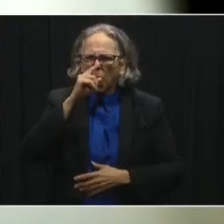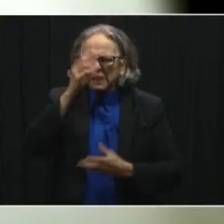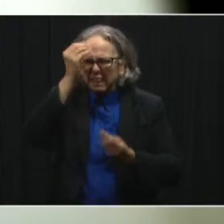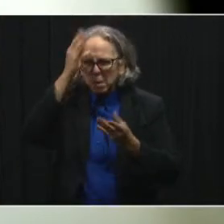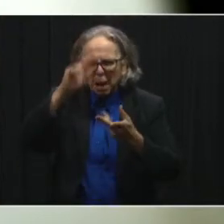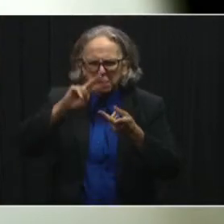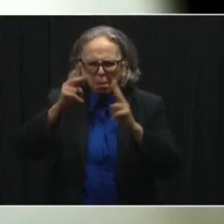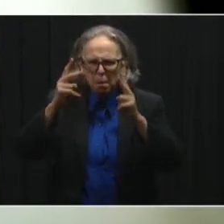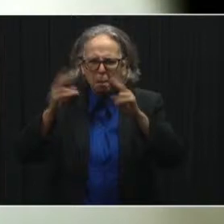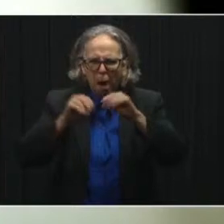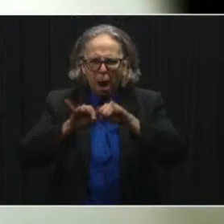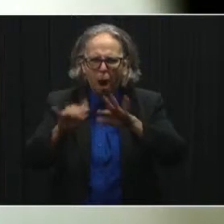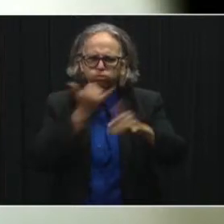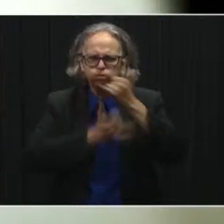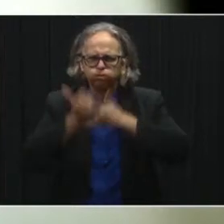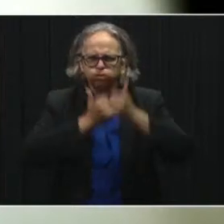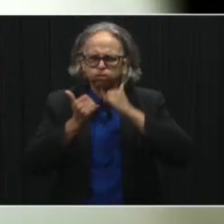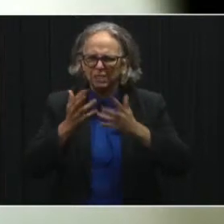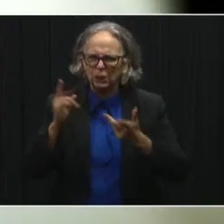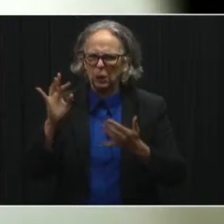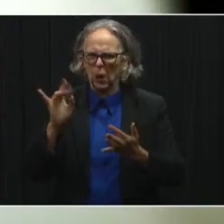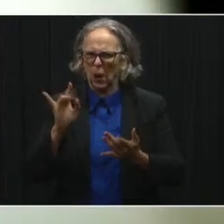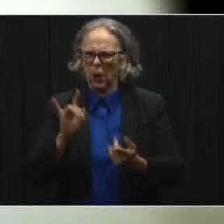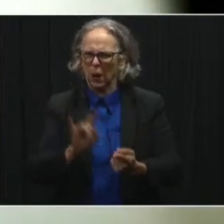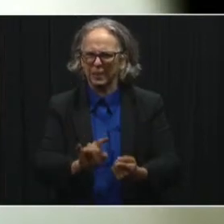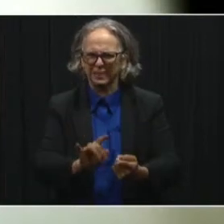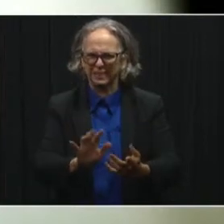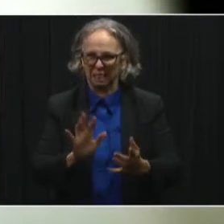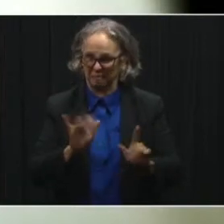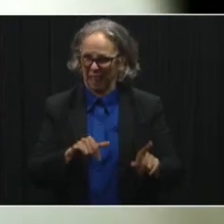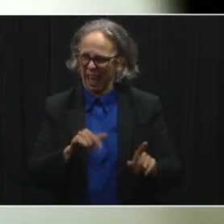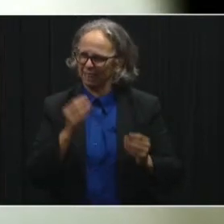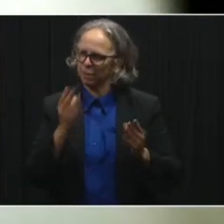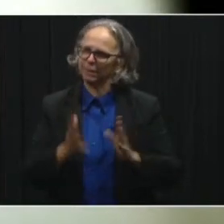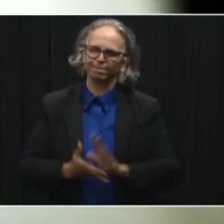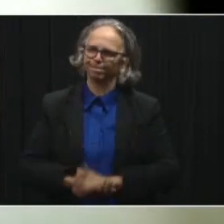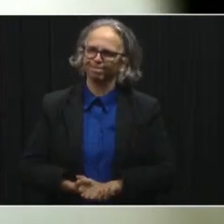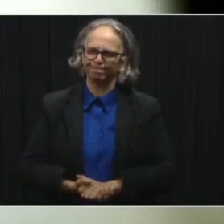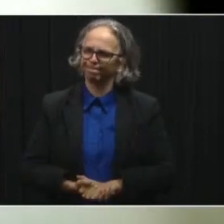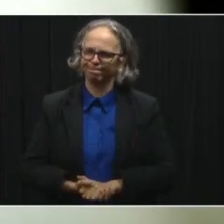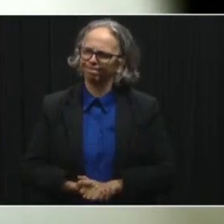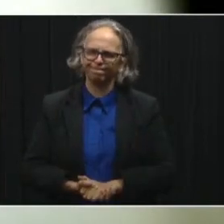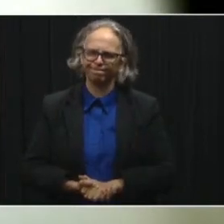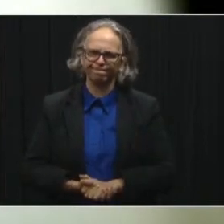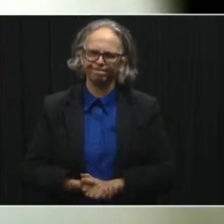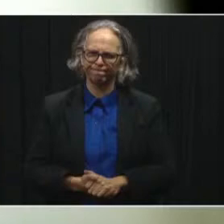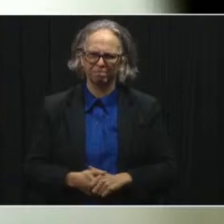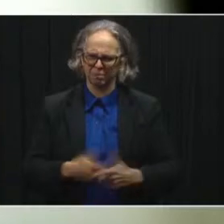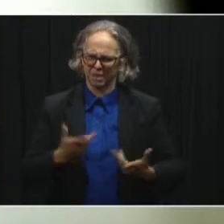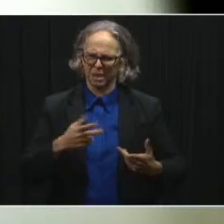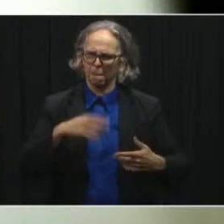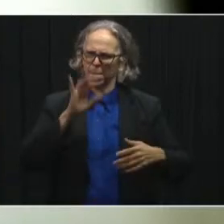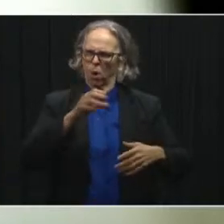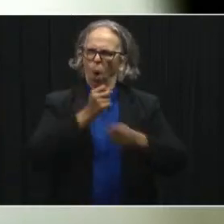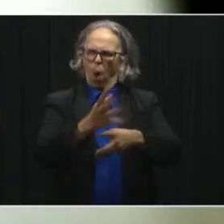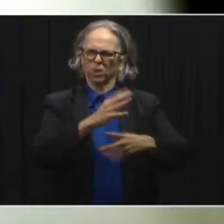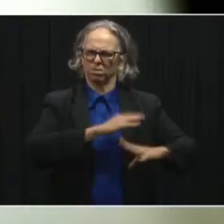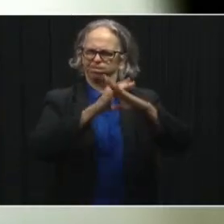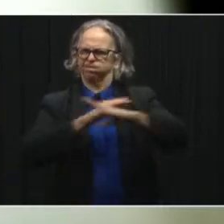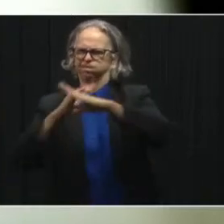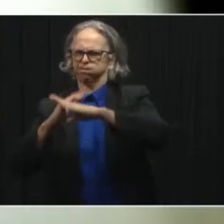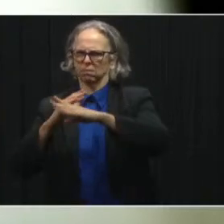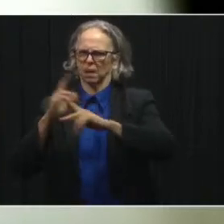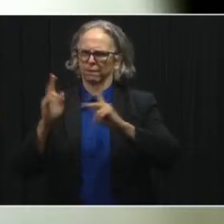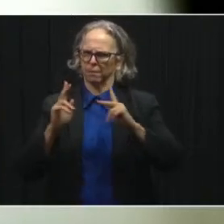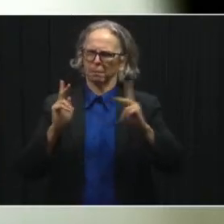there related to the vaccine and reduce the barriers for the people who live their daily lives,